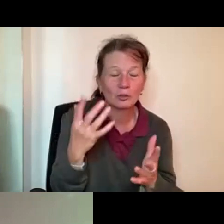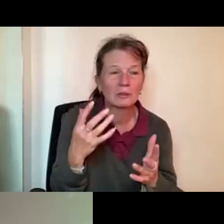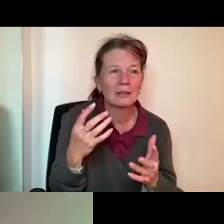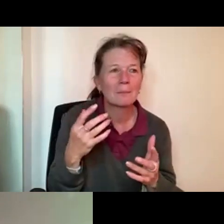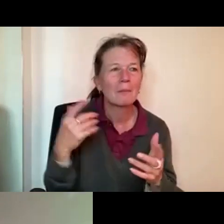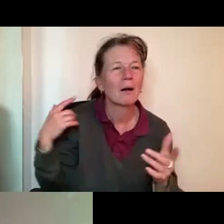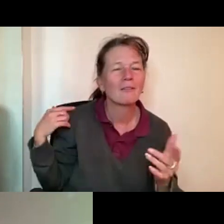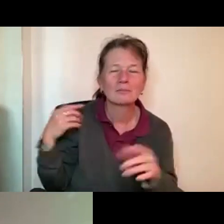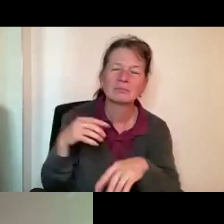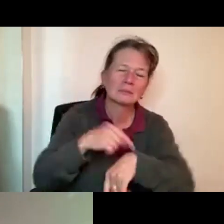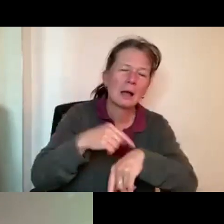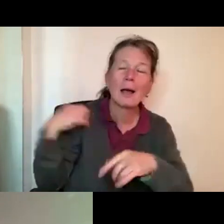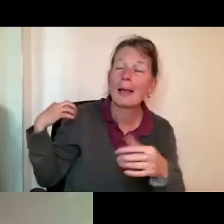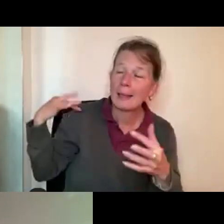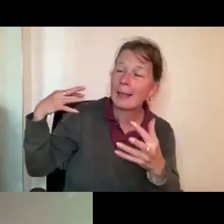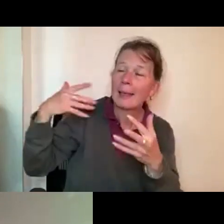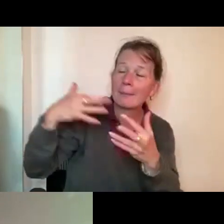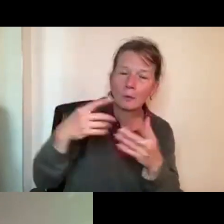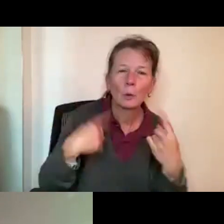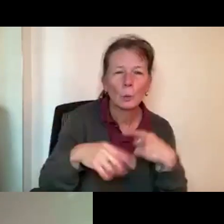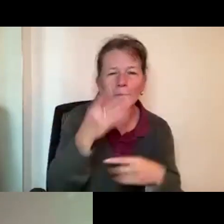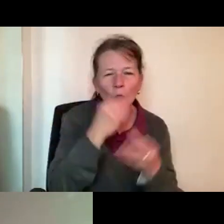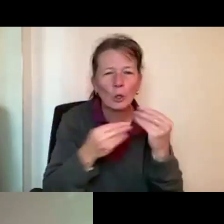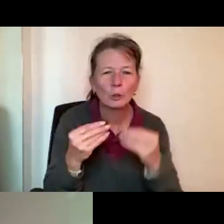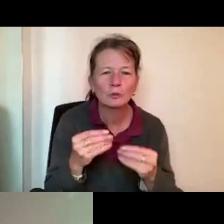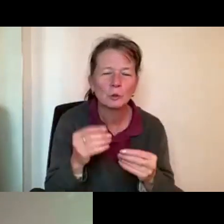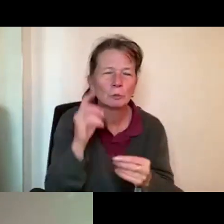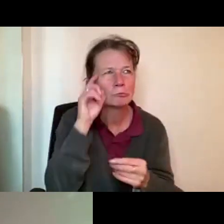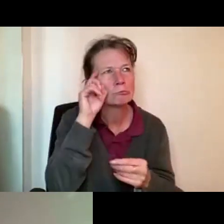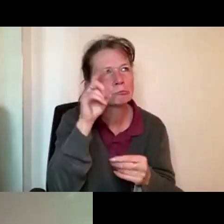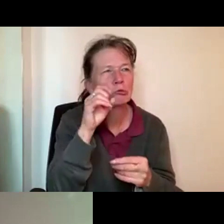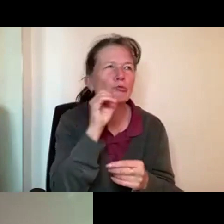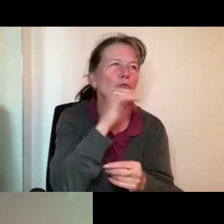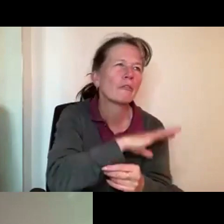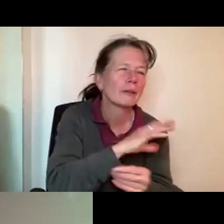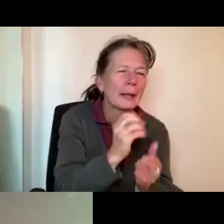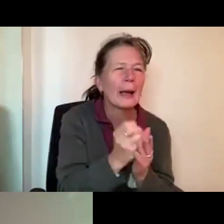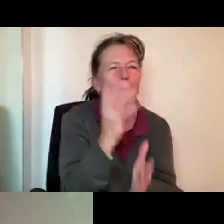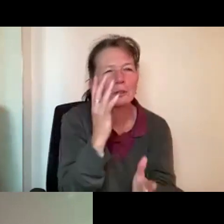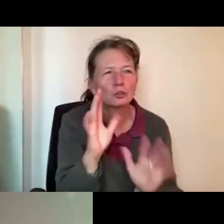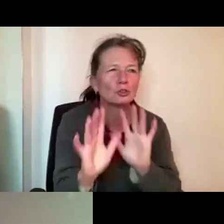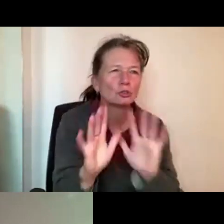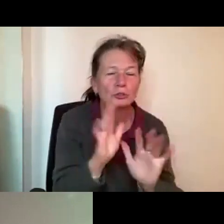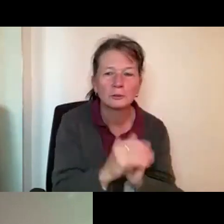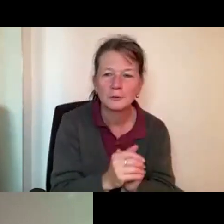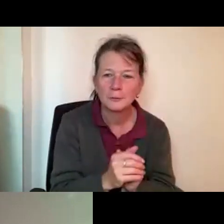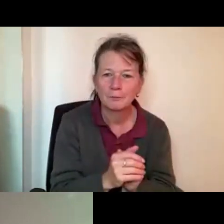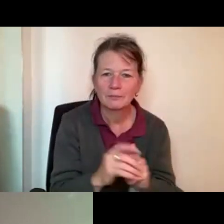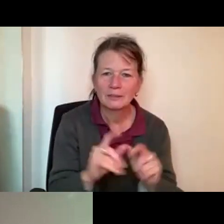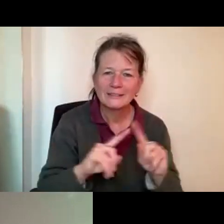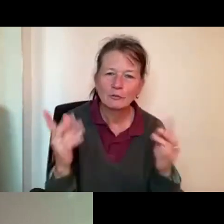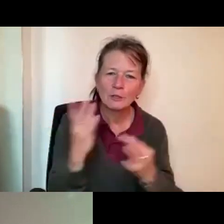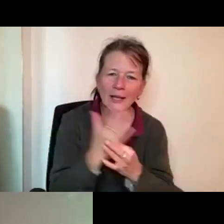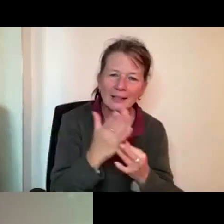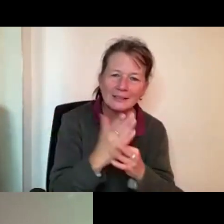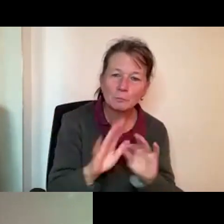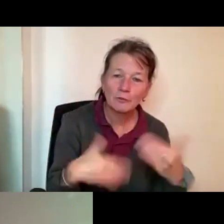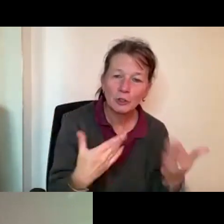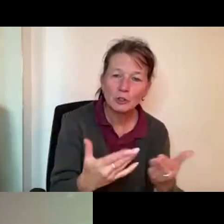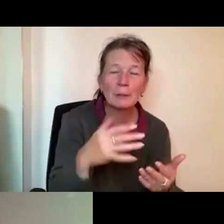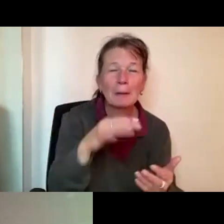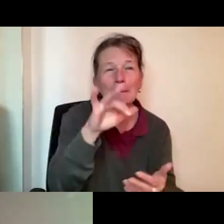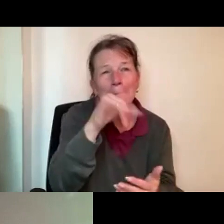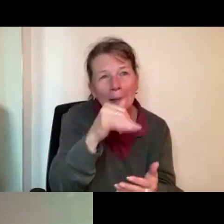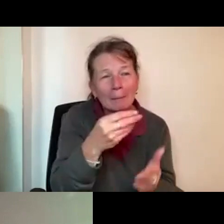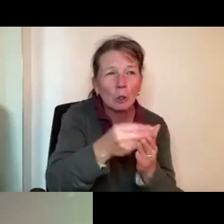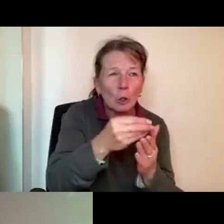kind of learned to make a bit of an estimate of what different access provisions might